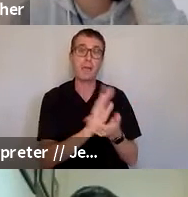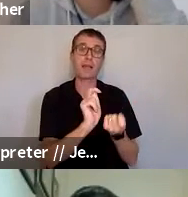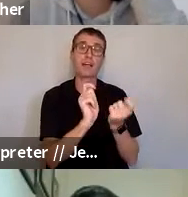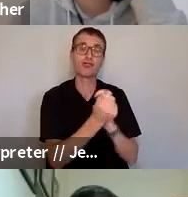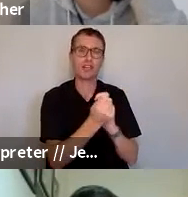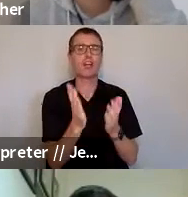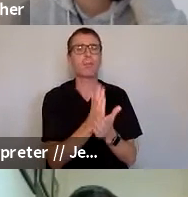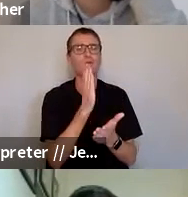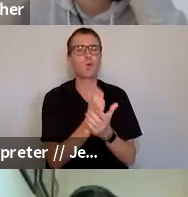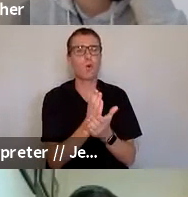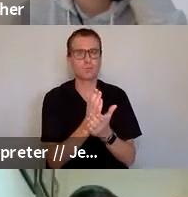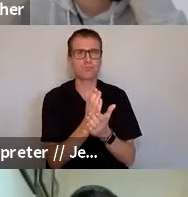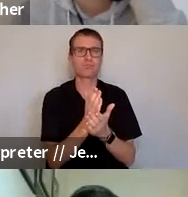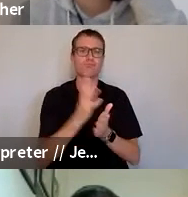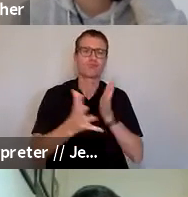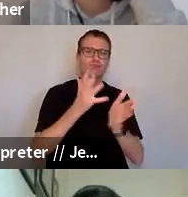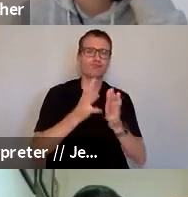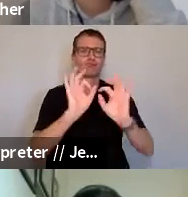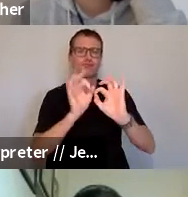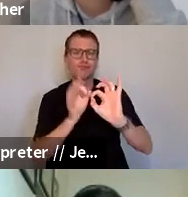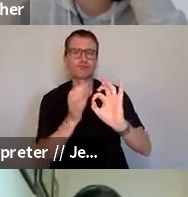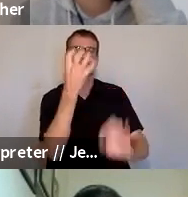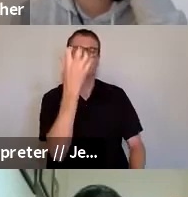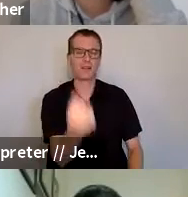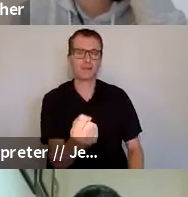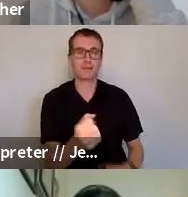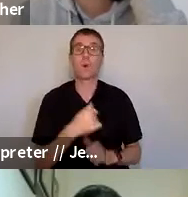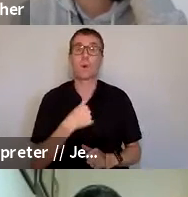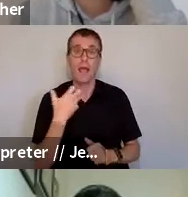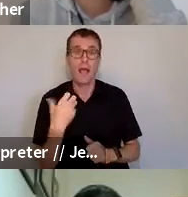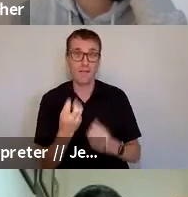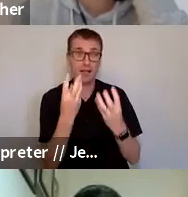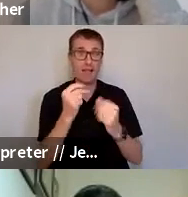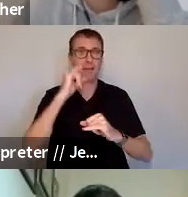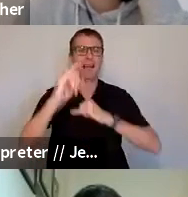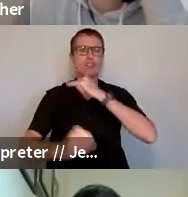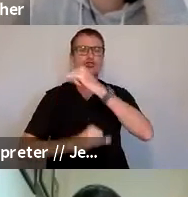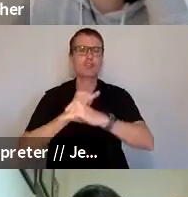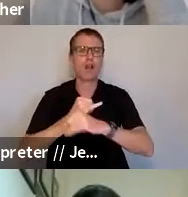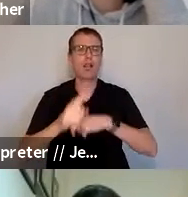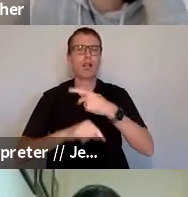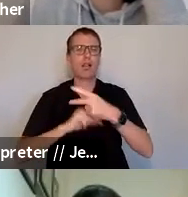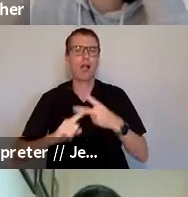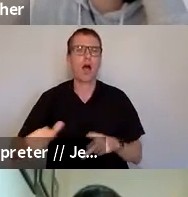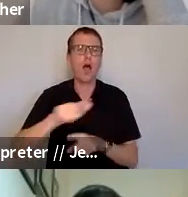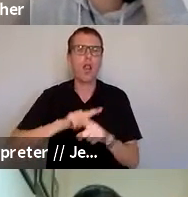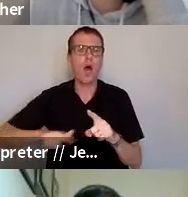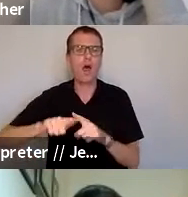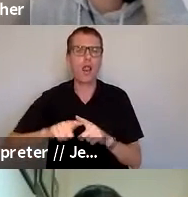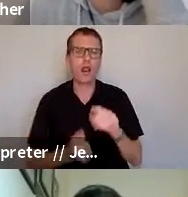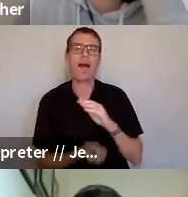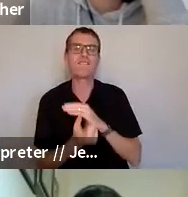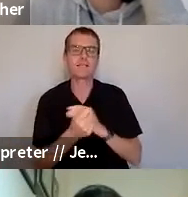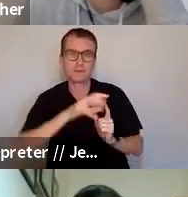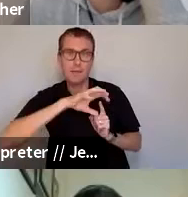And so we had a number of international and local events that were blocked in for the next couple of months, and